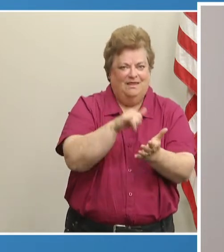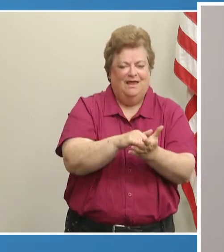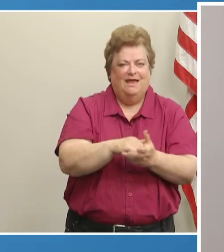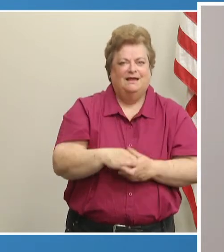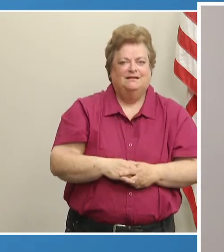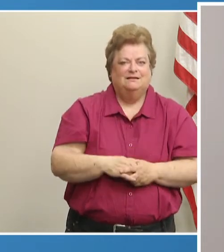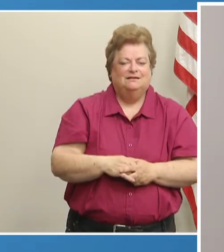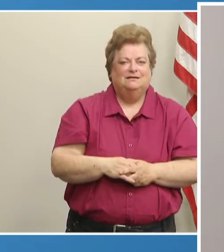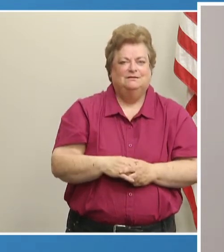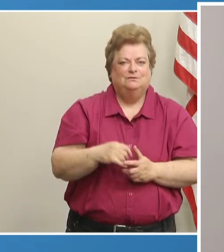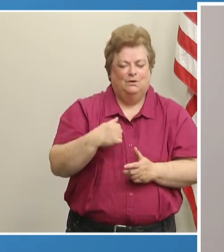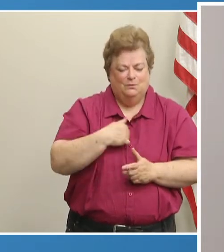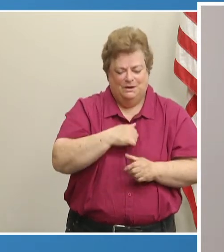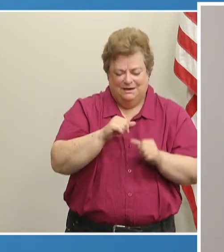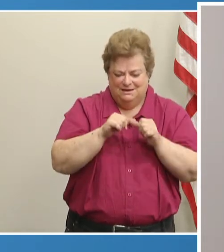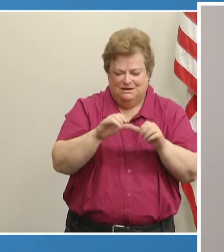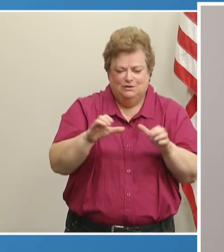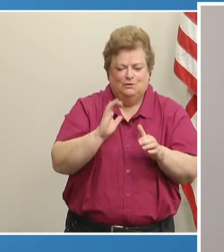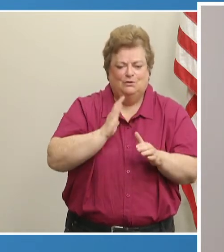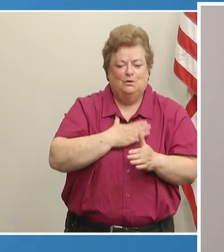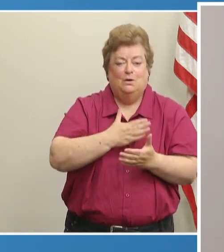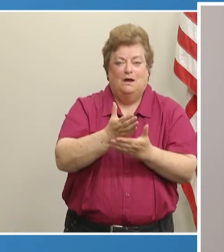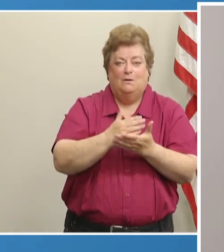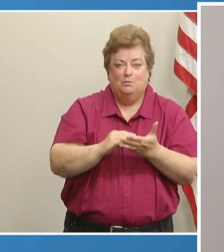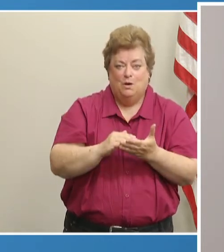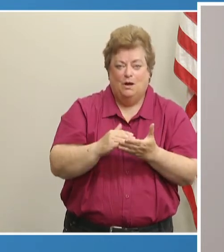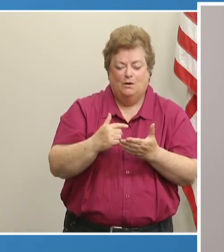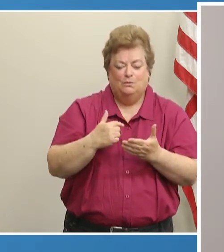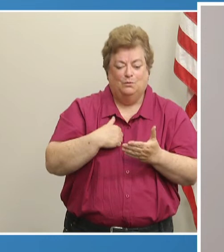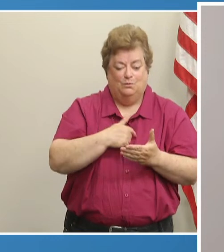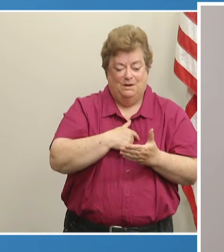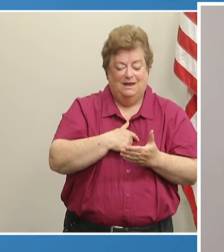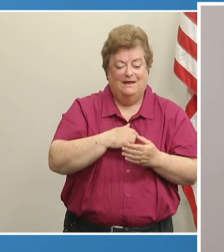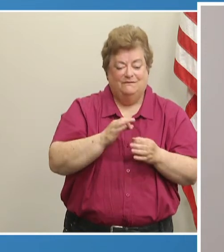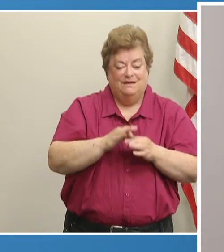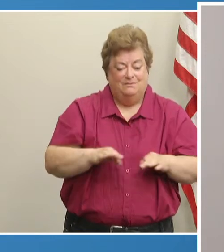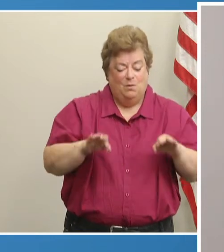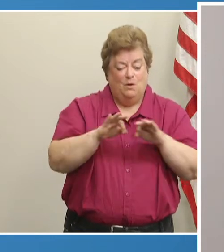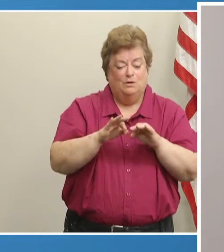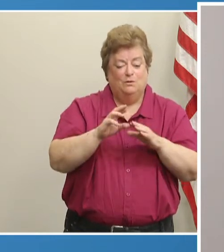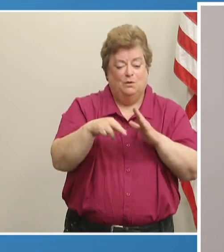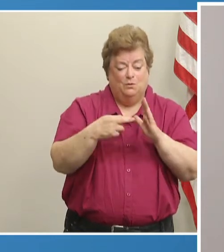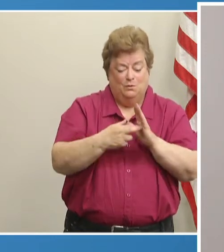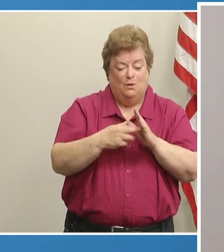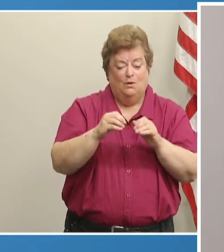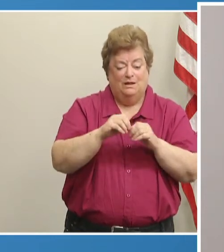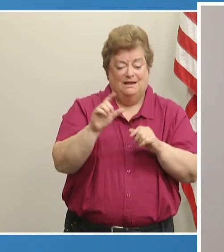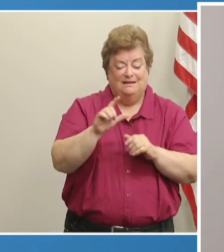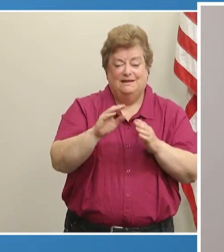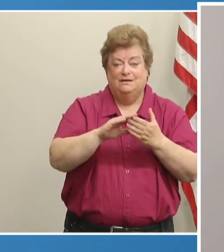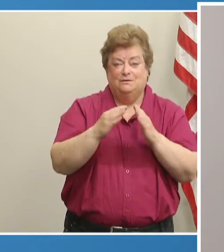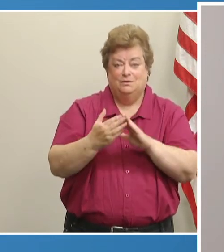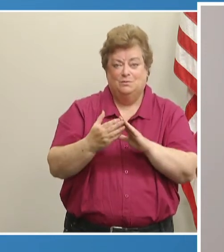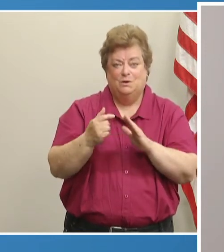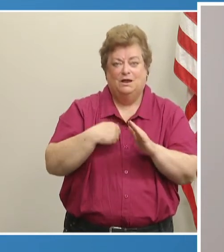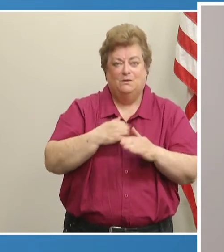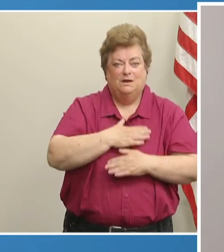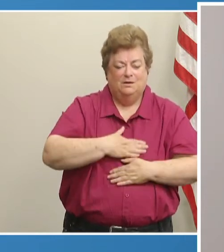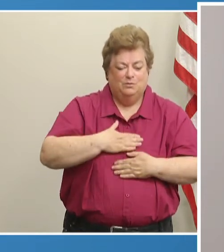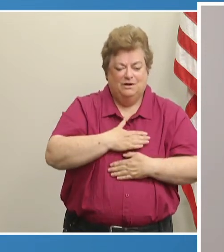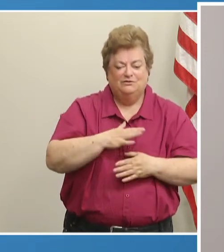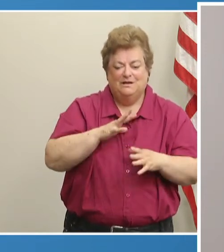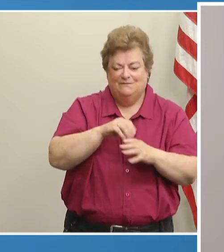we're going to continue to just do our part. We feel like we play a critical role within the Lincoln community. And again, very much appreciate being involved in